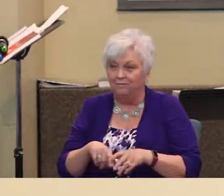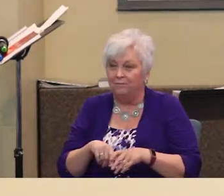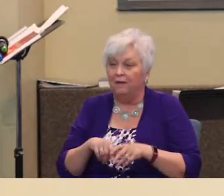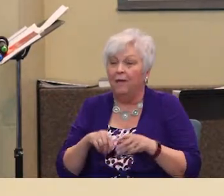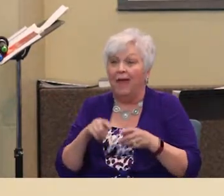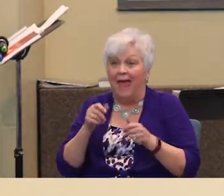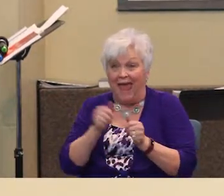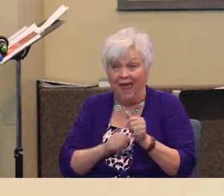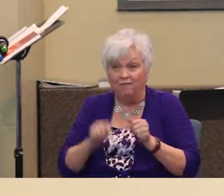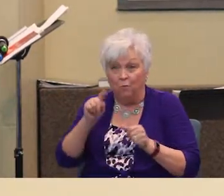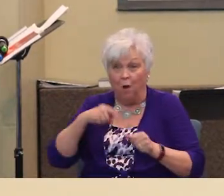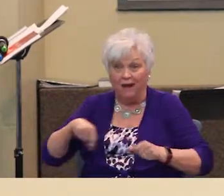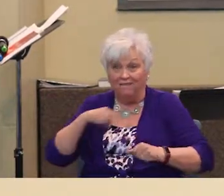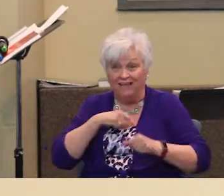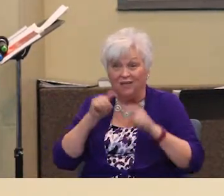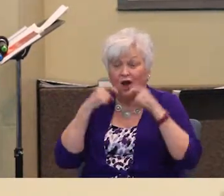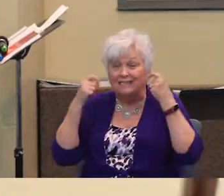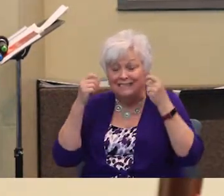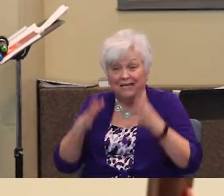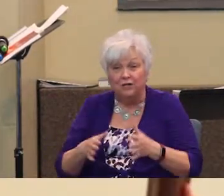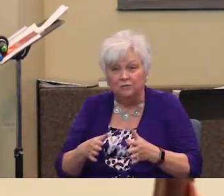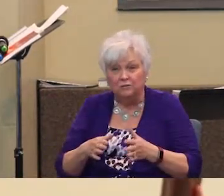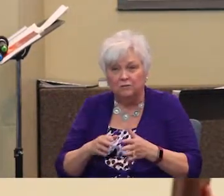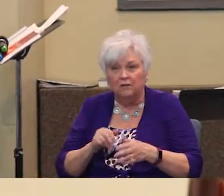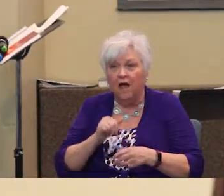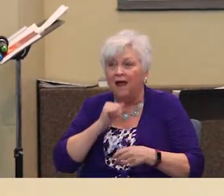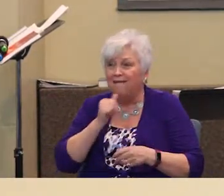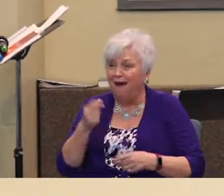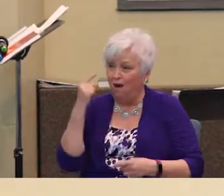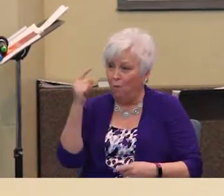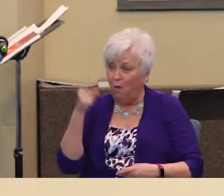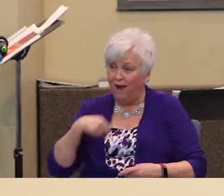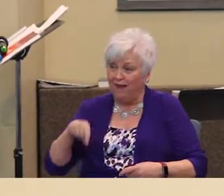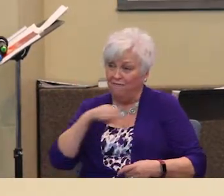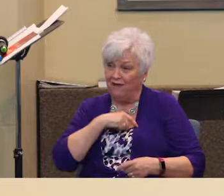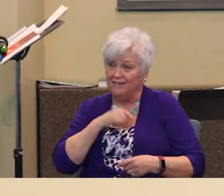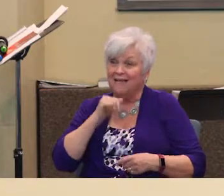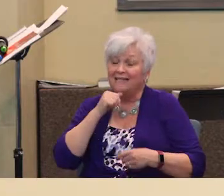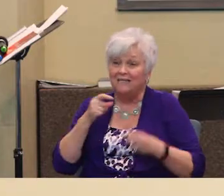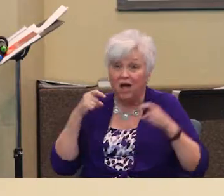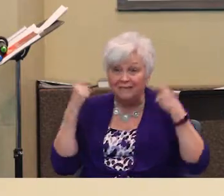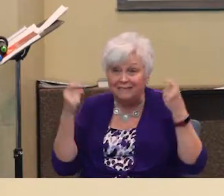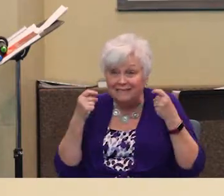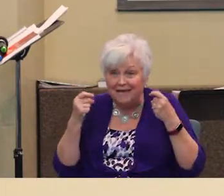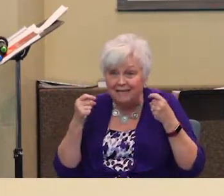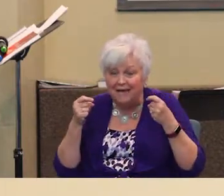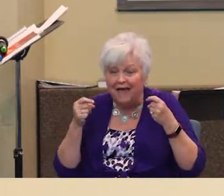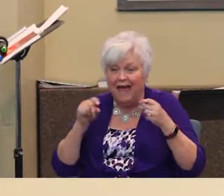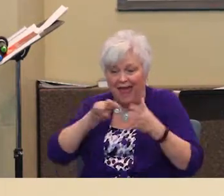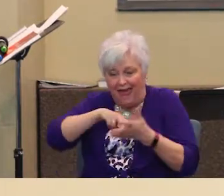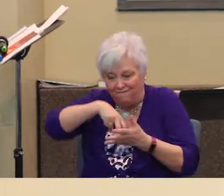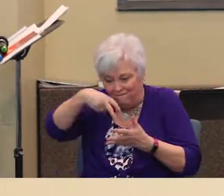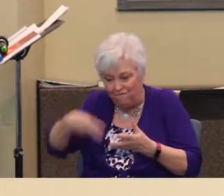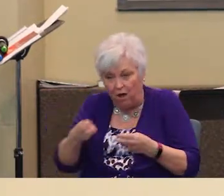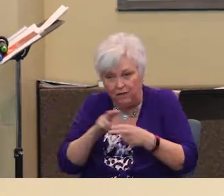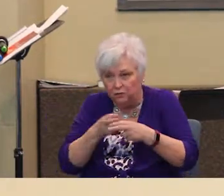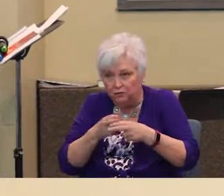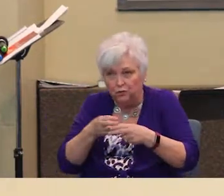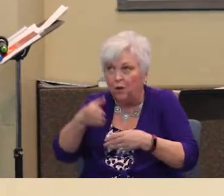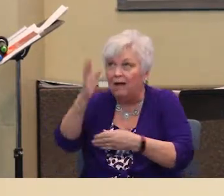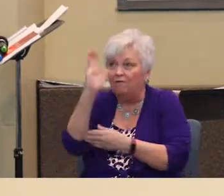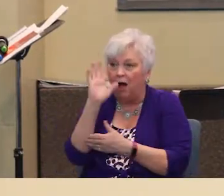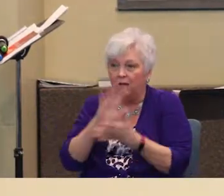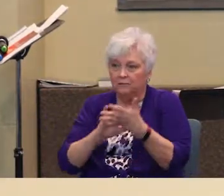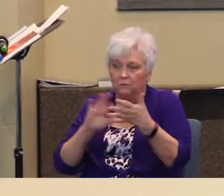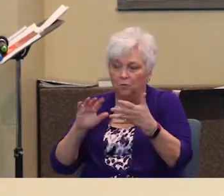are sinners. There is not one of us that has not sinned and fallen short of the glory of God. We all have sinned.